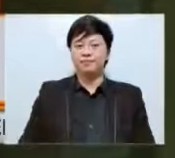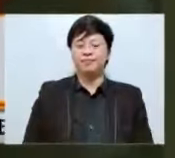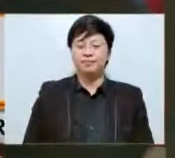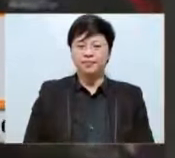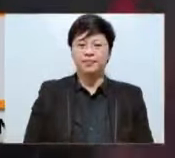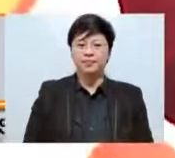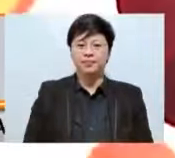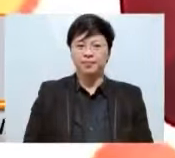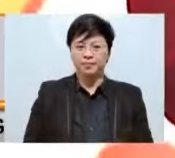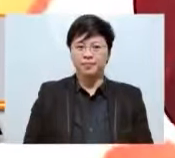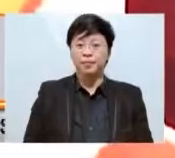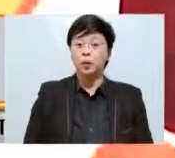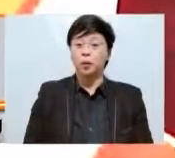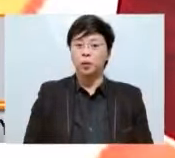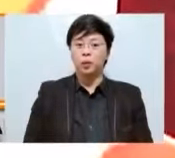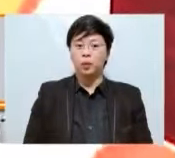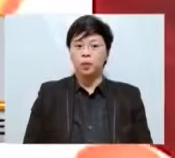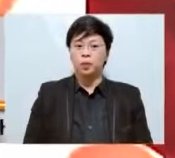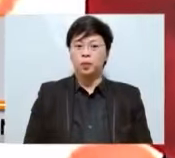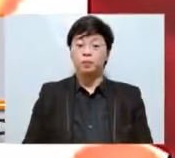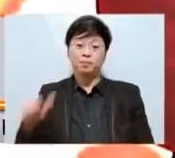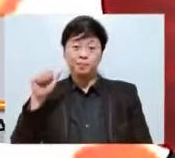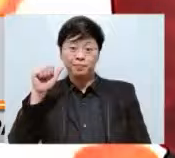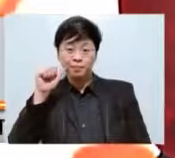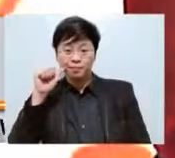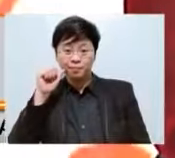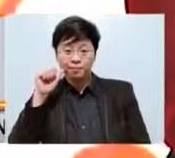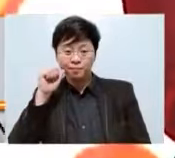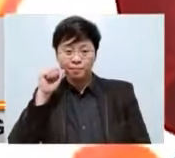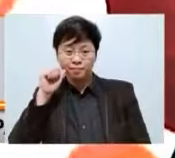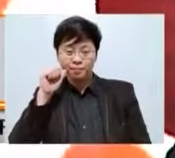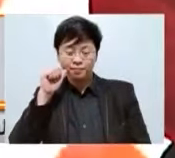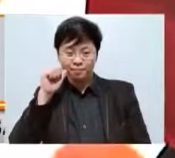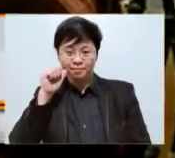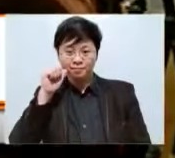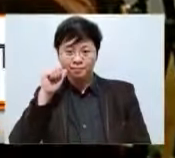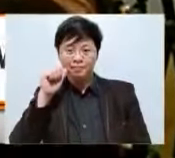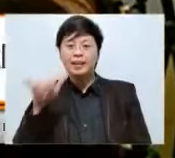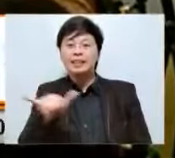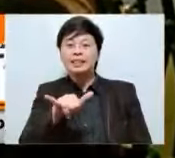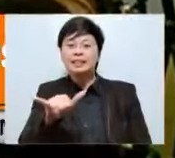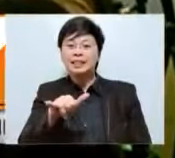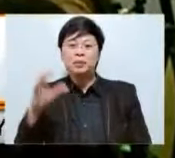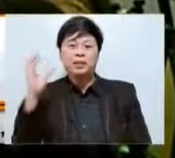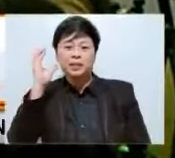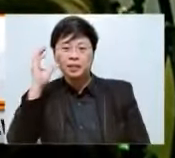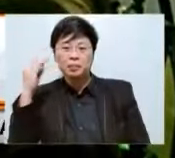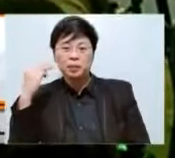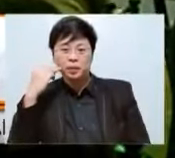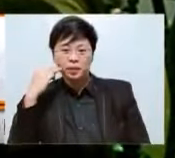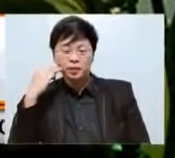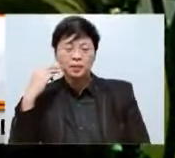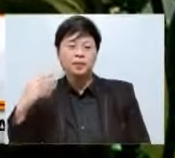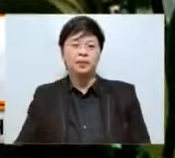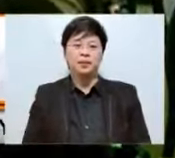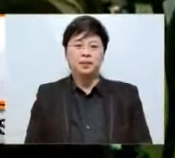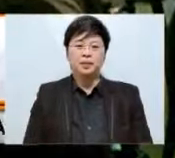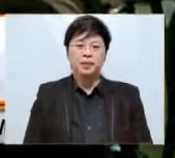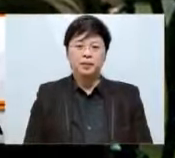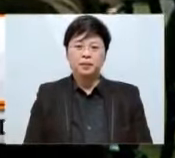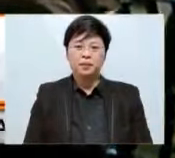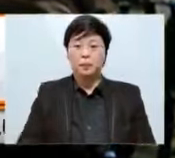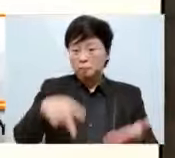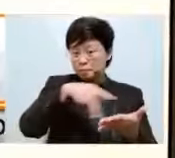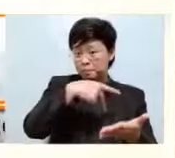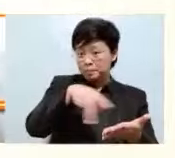si Aga. Si Atasha naman, mini Charlene ang tawag ng fans, lalo na pag kumamada na sa dance floor ng Eat